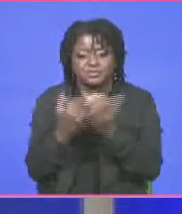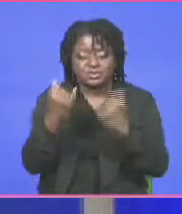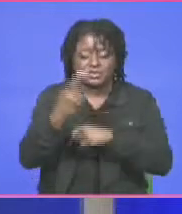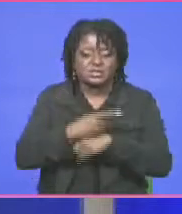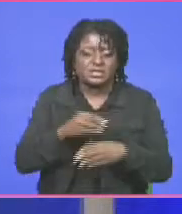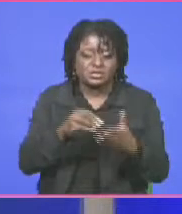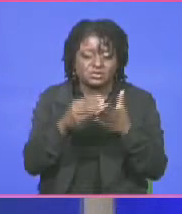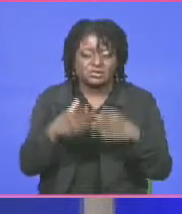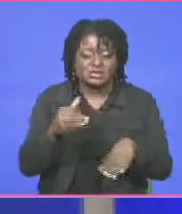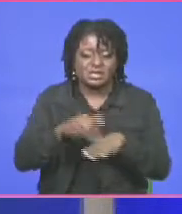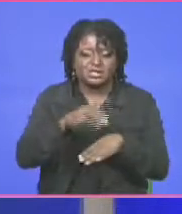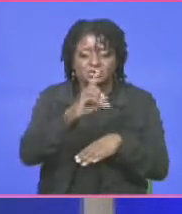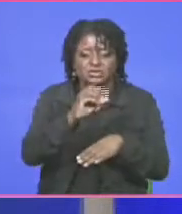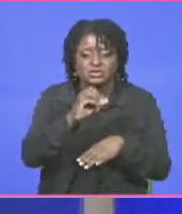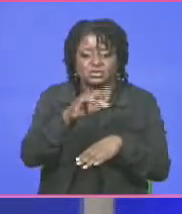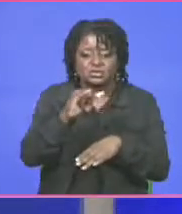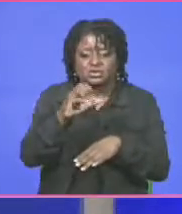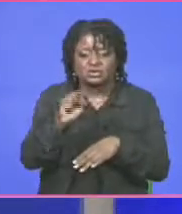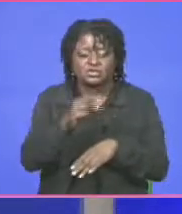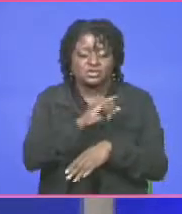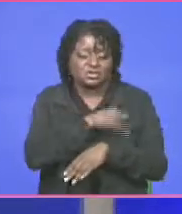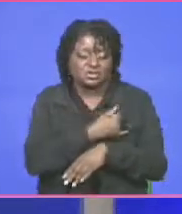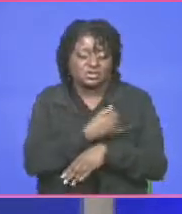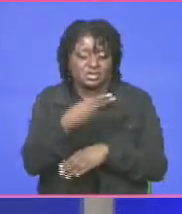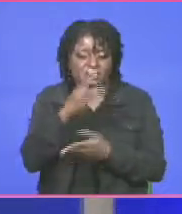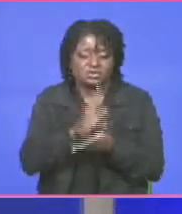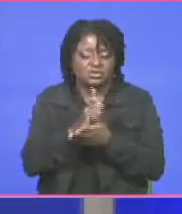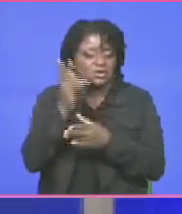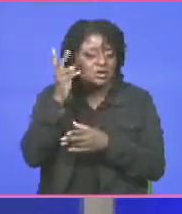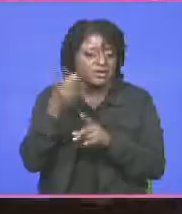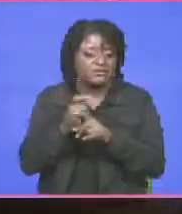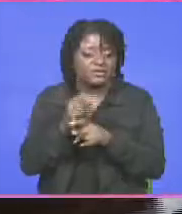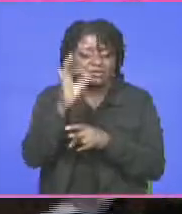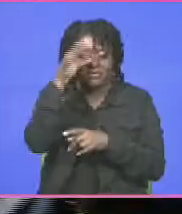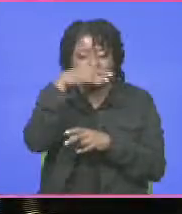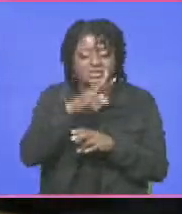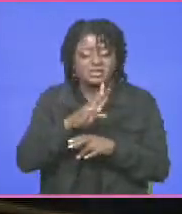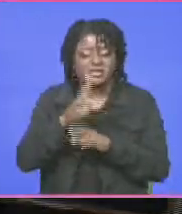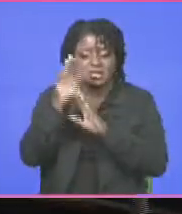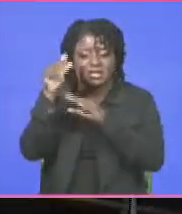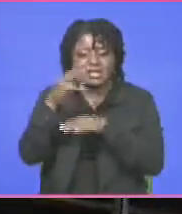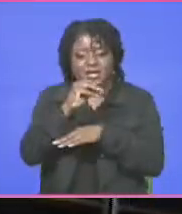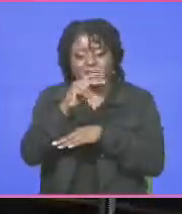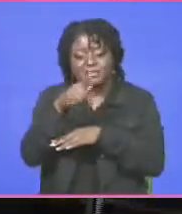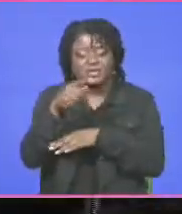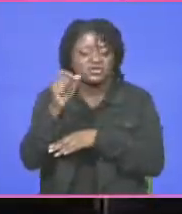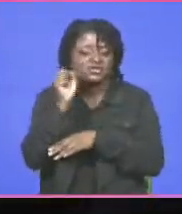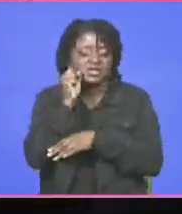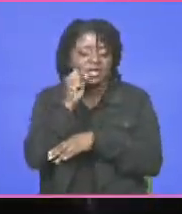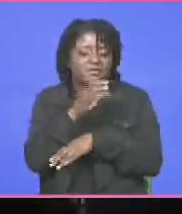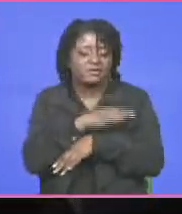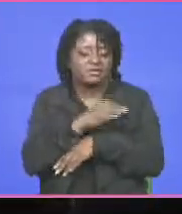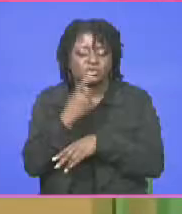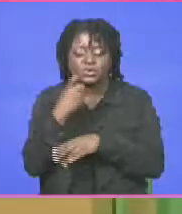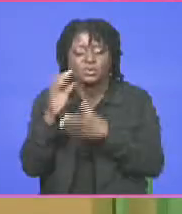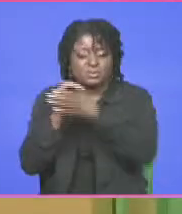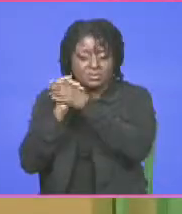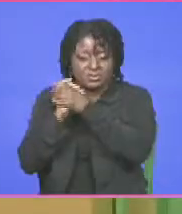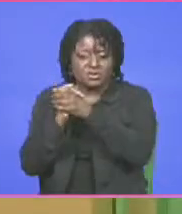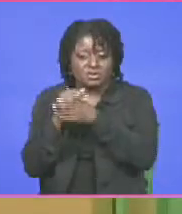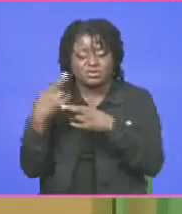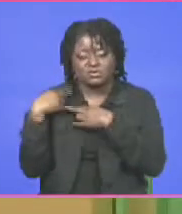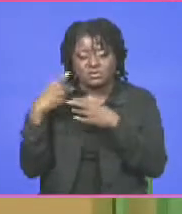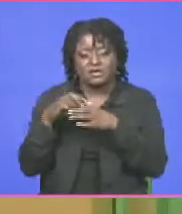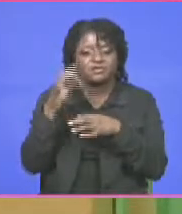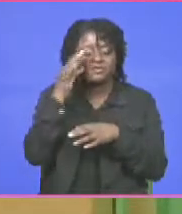Today, students at the Doris Johnson High School heard from Fox Hill Member of Parliament Chanel Ferguson, who applauded the role of the country's female